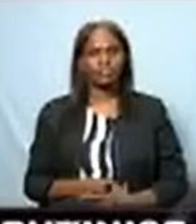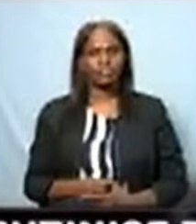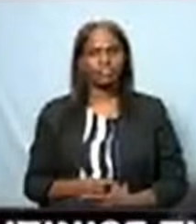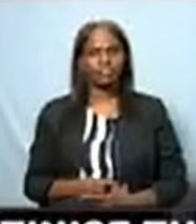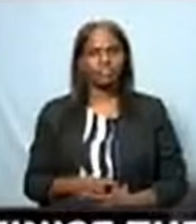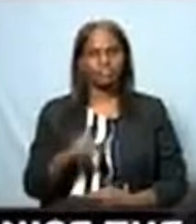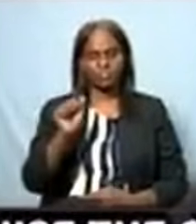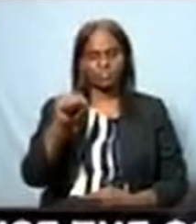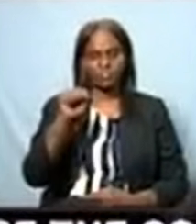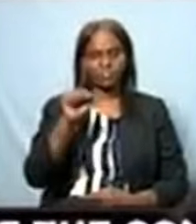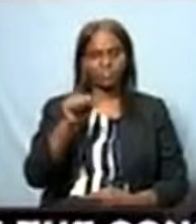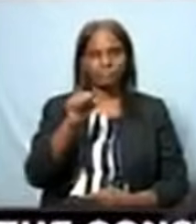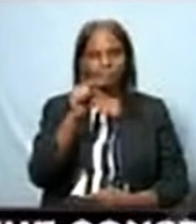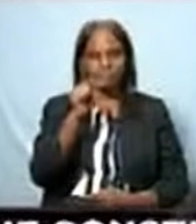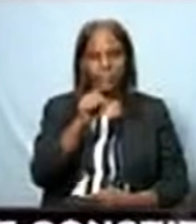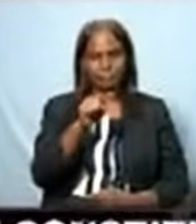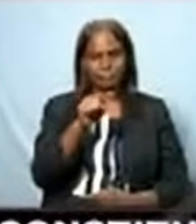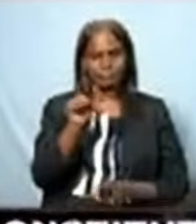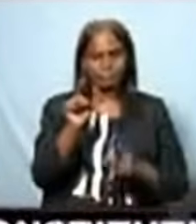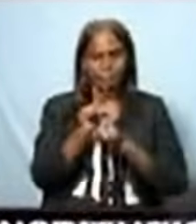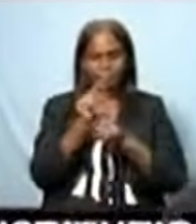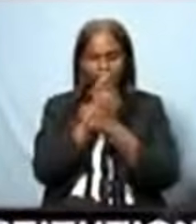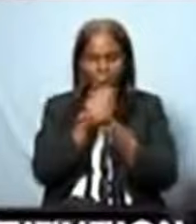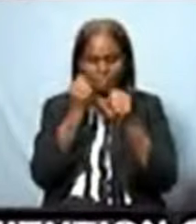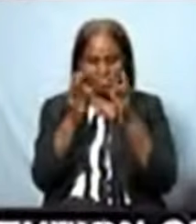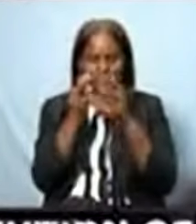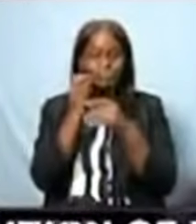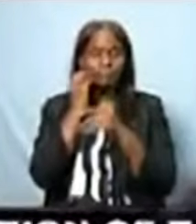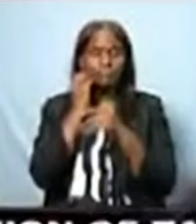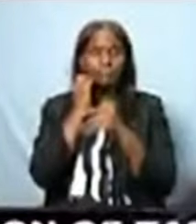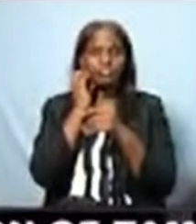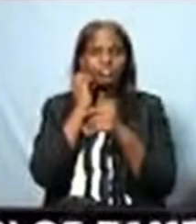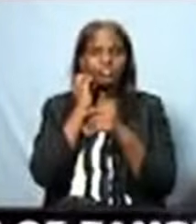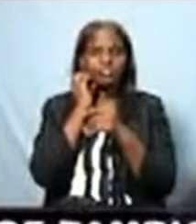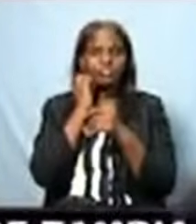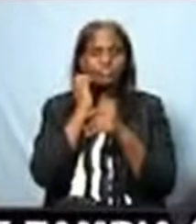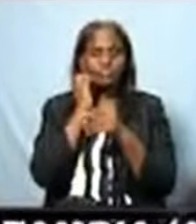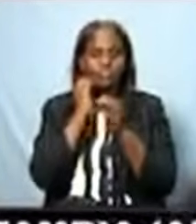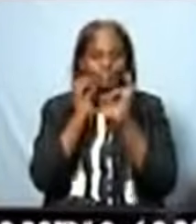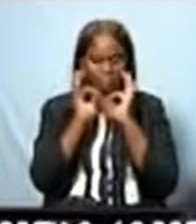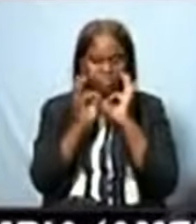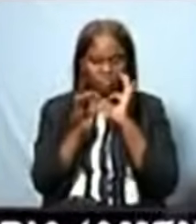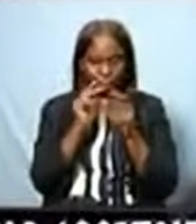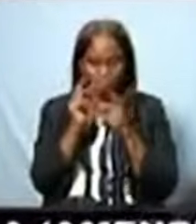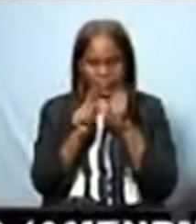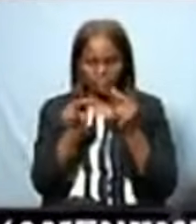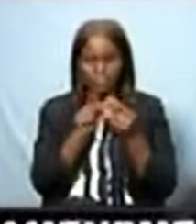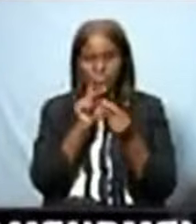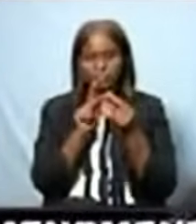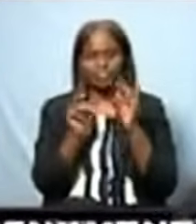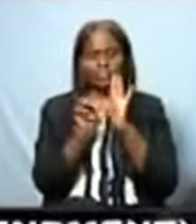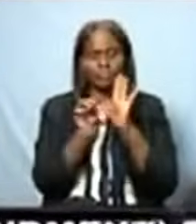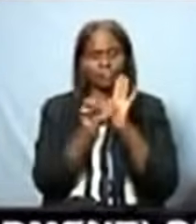Yes, that being settled, then, if a process like this,